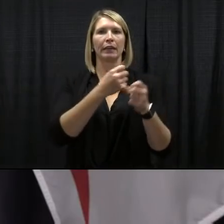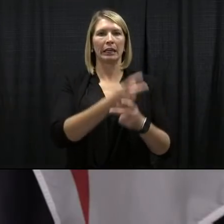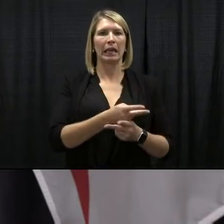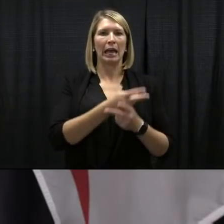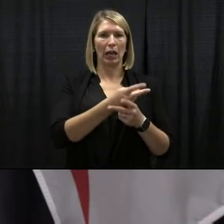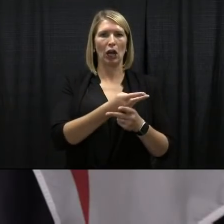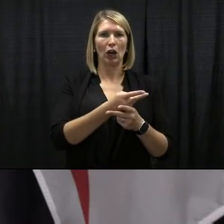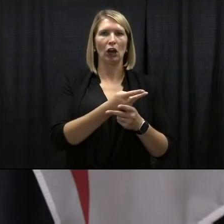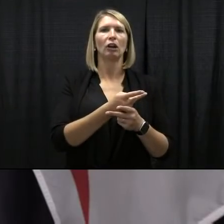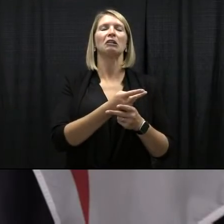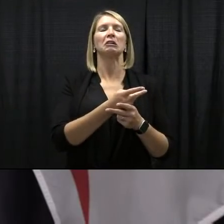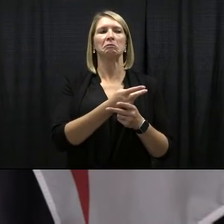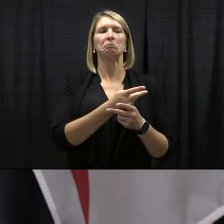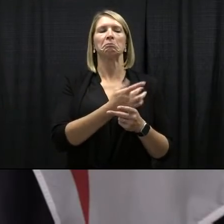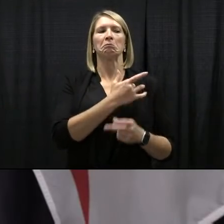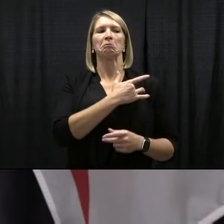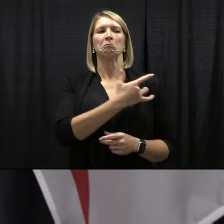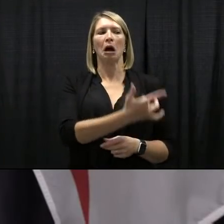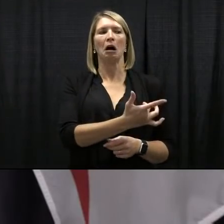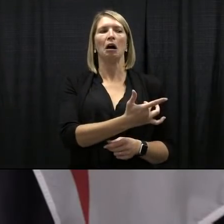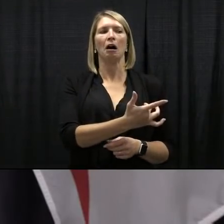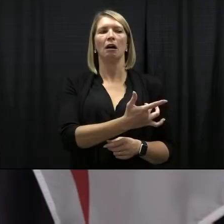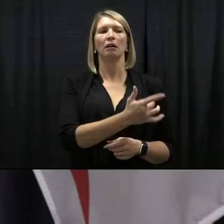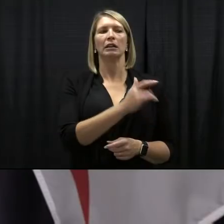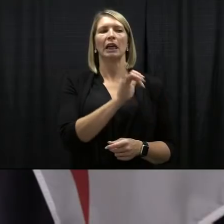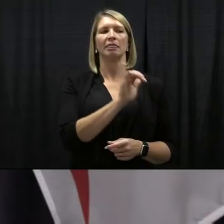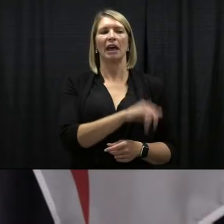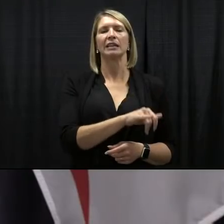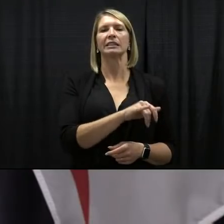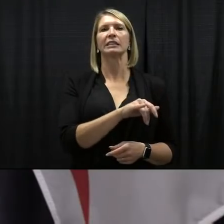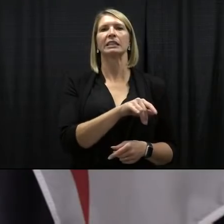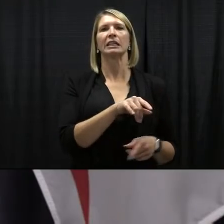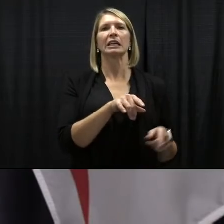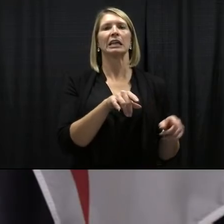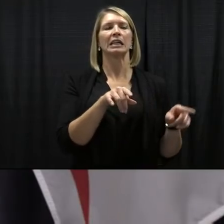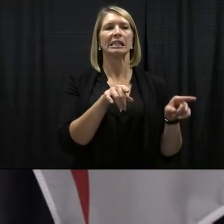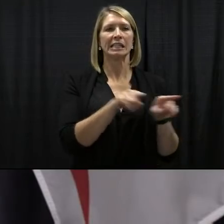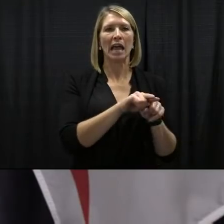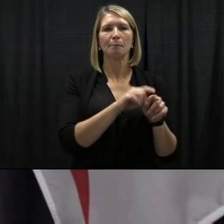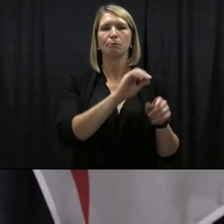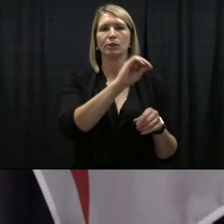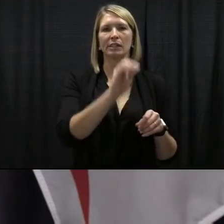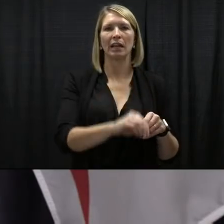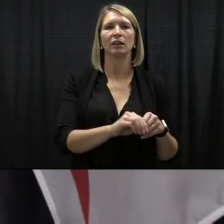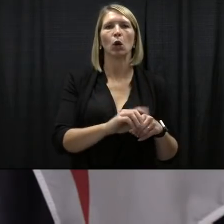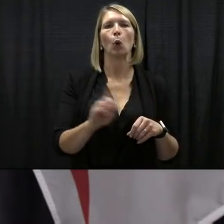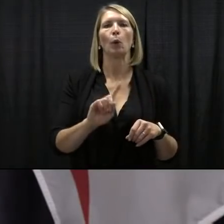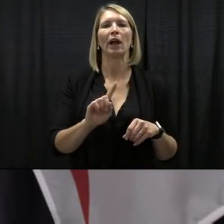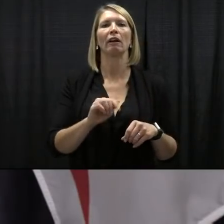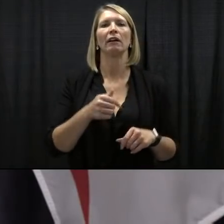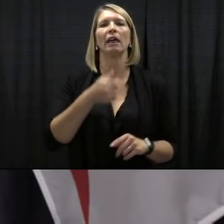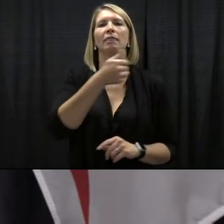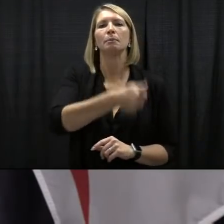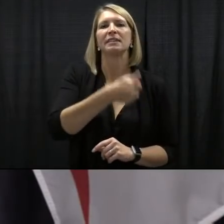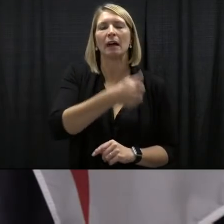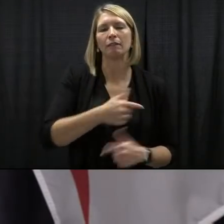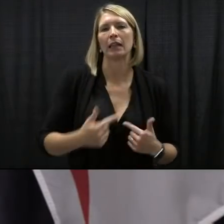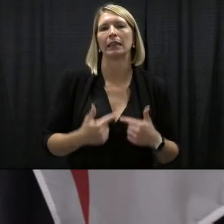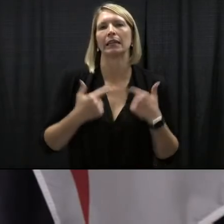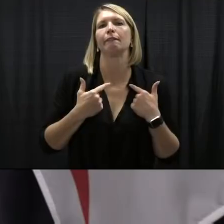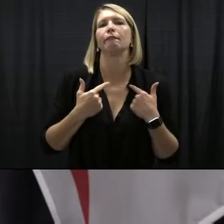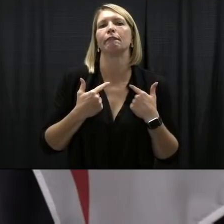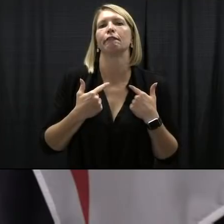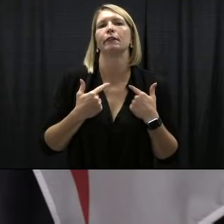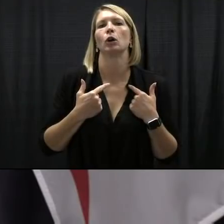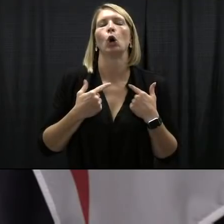to mirror the vaccination rate of the communities in which they live and work. So at the moment, that's the proxy we're